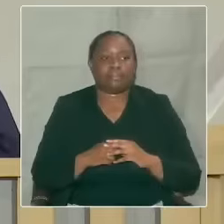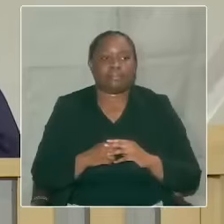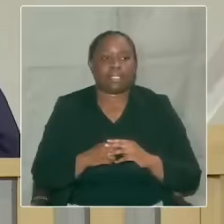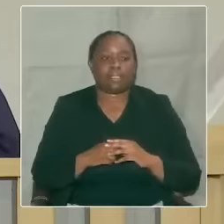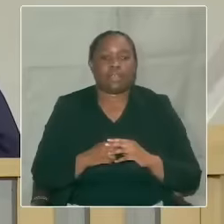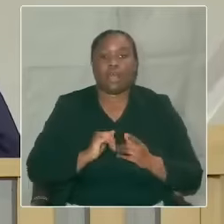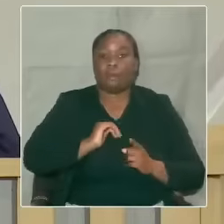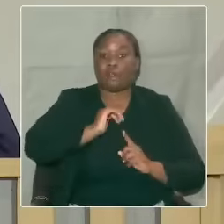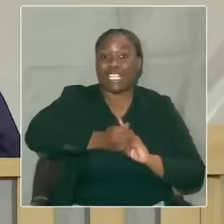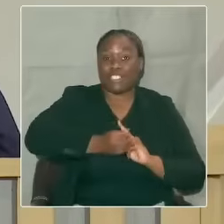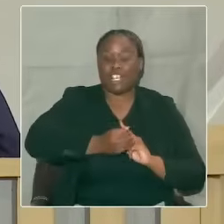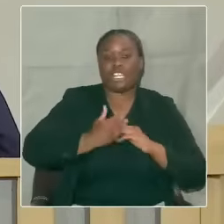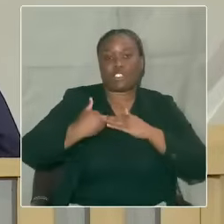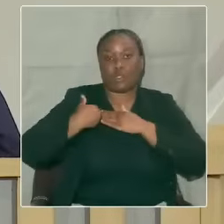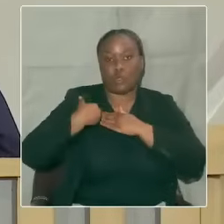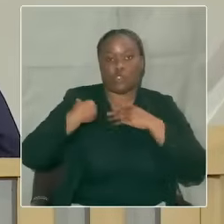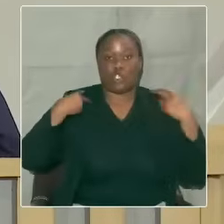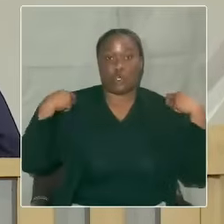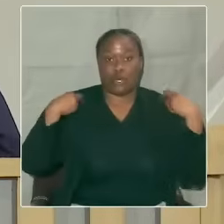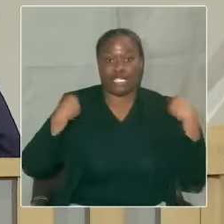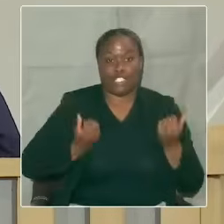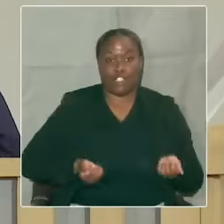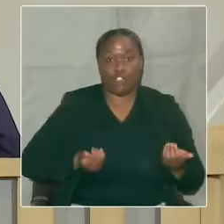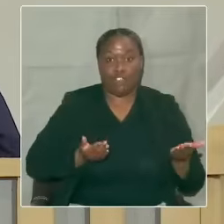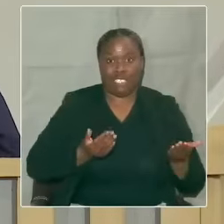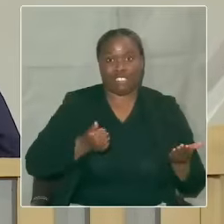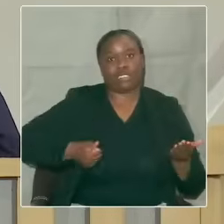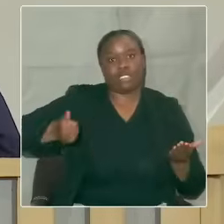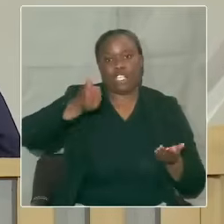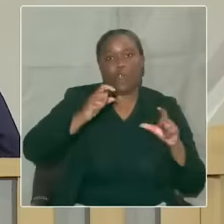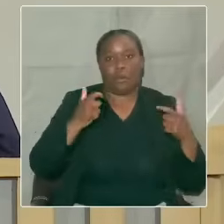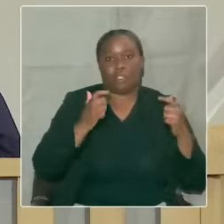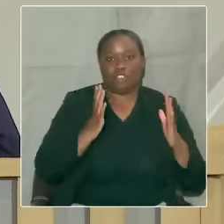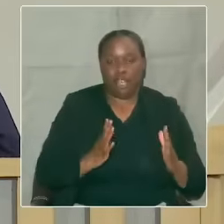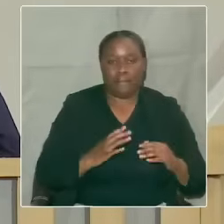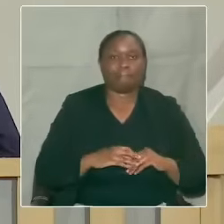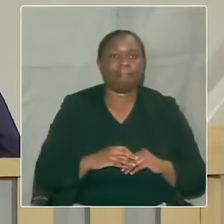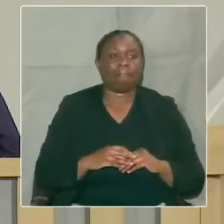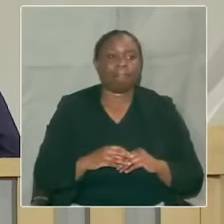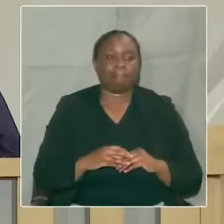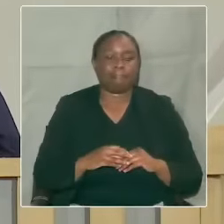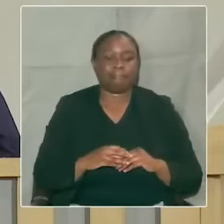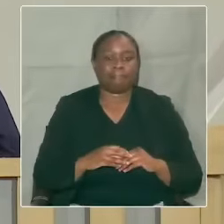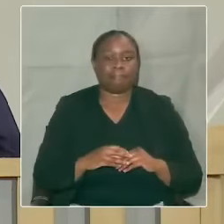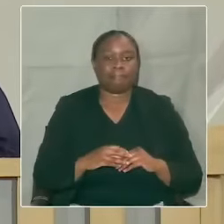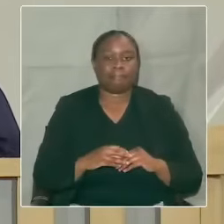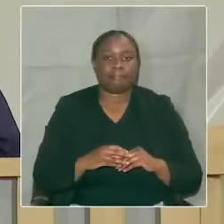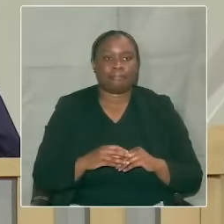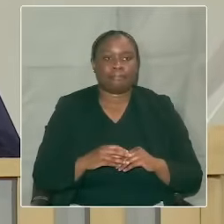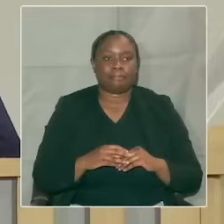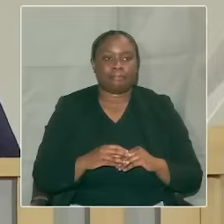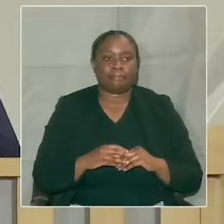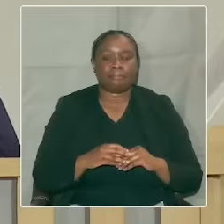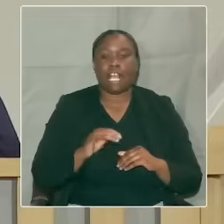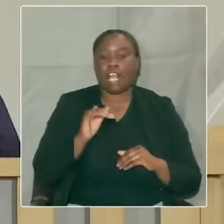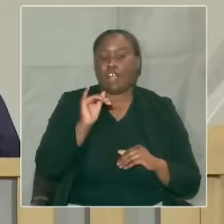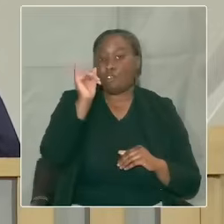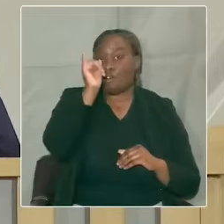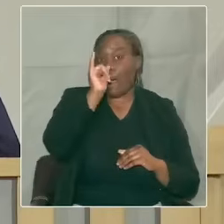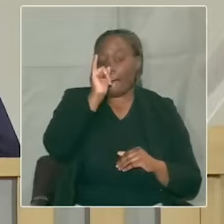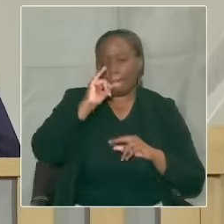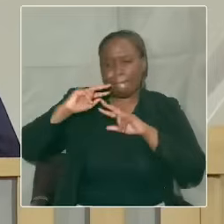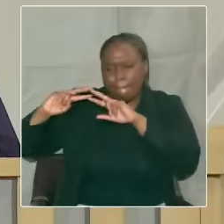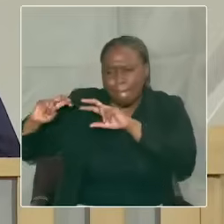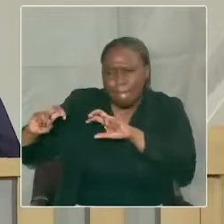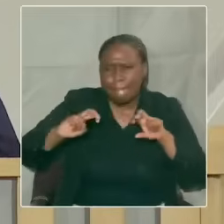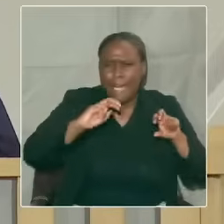protection and security service. And then I acted as divisional commissioner of crime